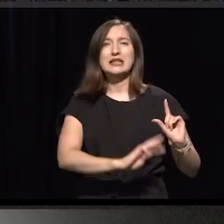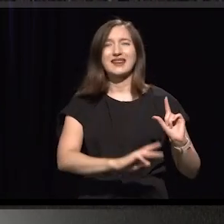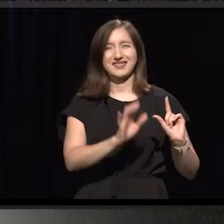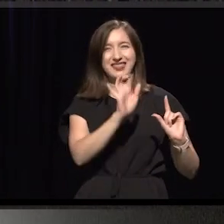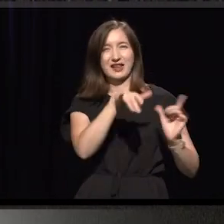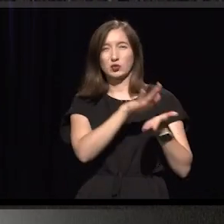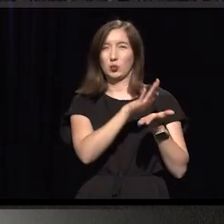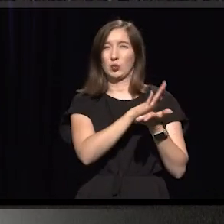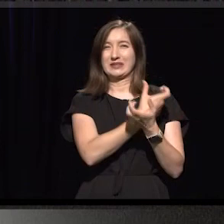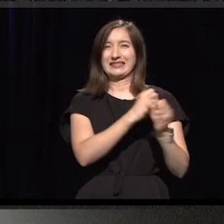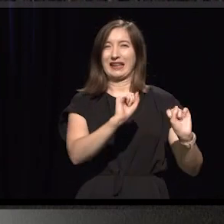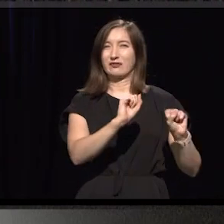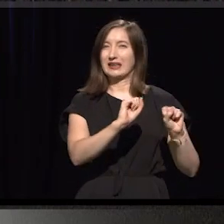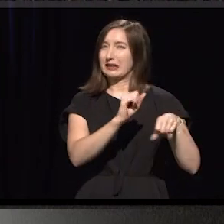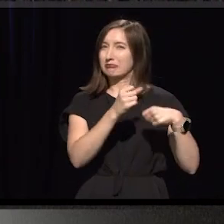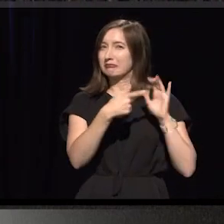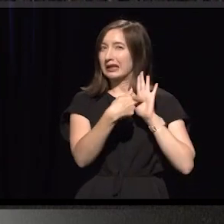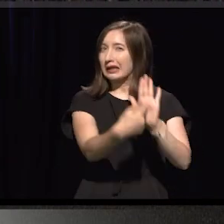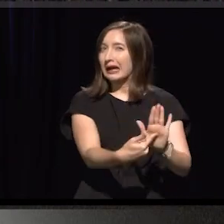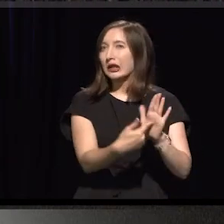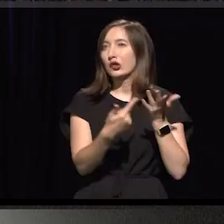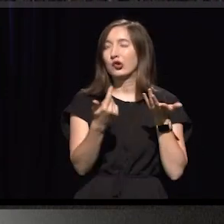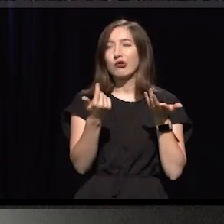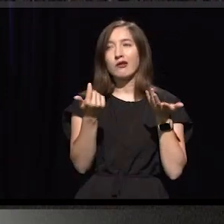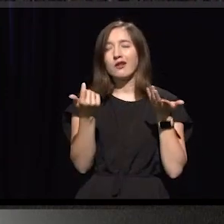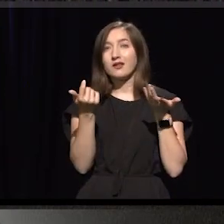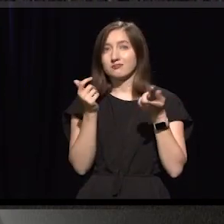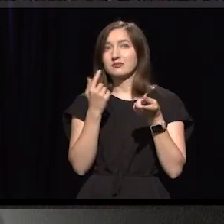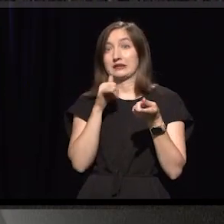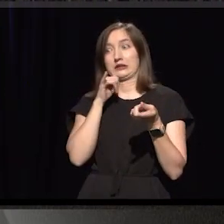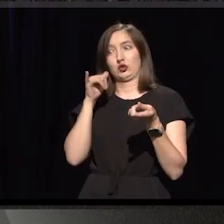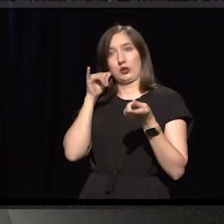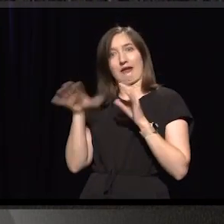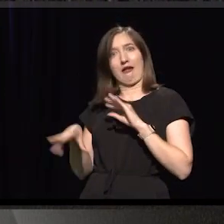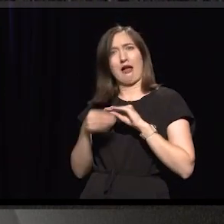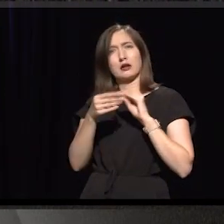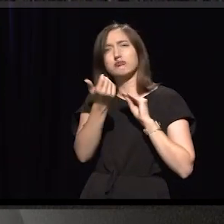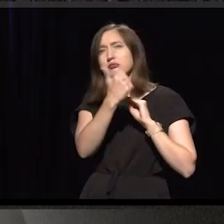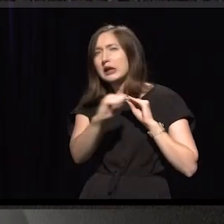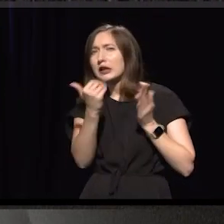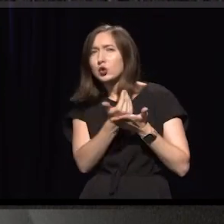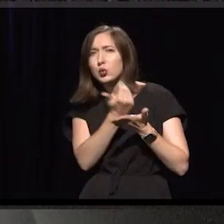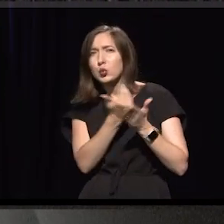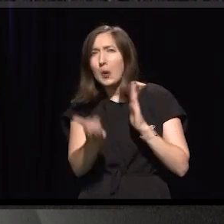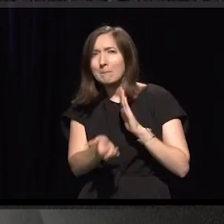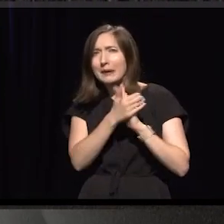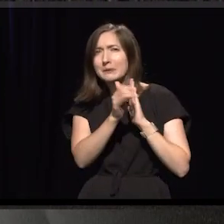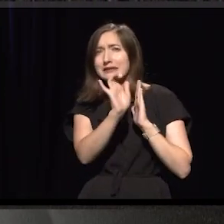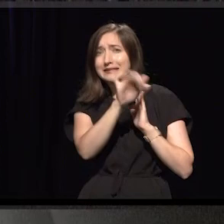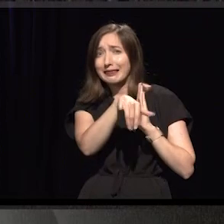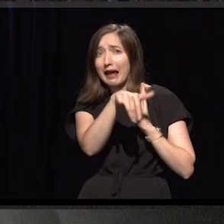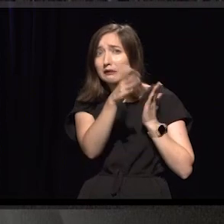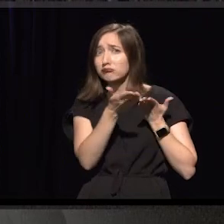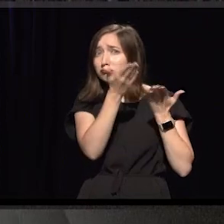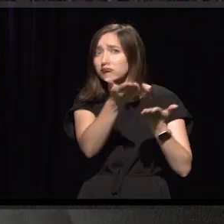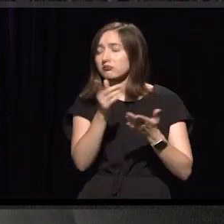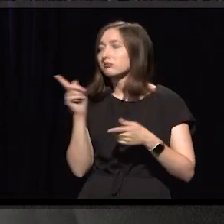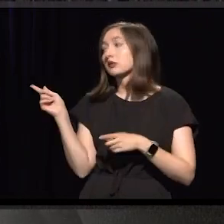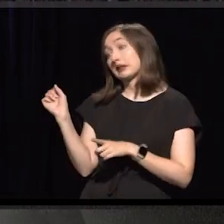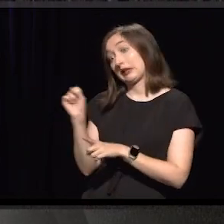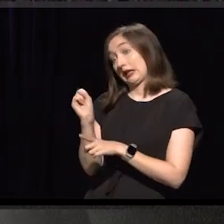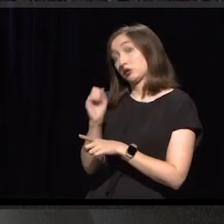yesterday. Do we plan to see any other amendments to the current health directive? Yes, we're going to put out one by